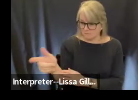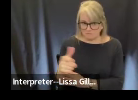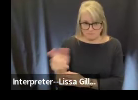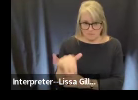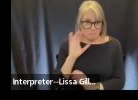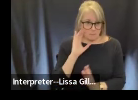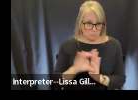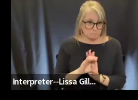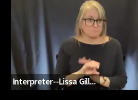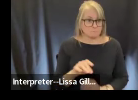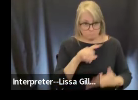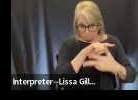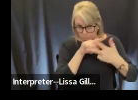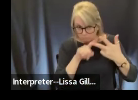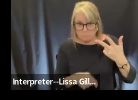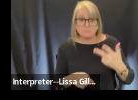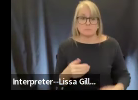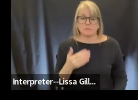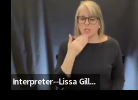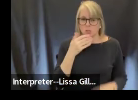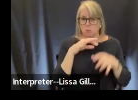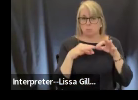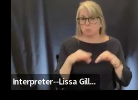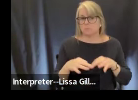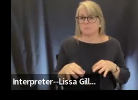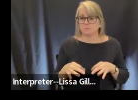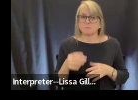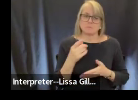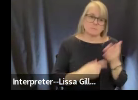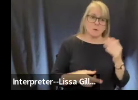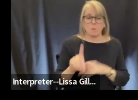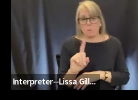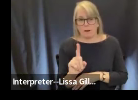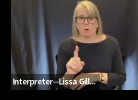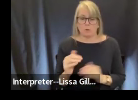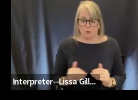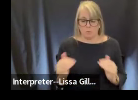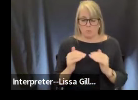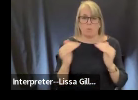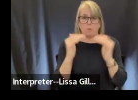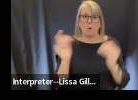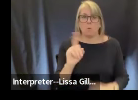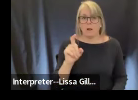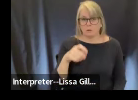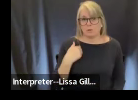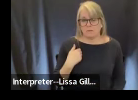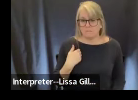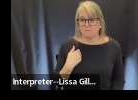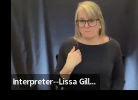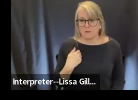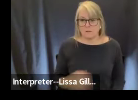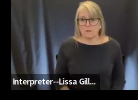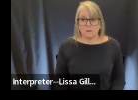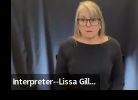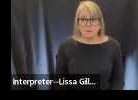So just to revisit there, and a good little breakdown of the different levels of a home where you should be having these. So